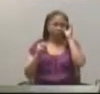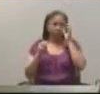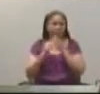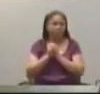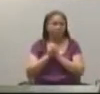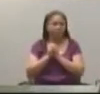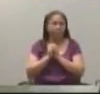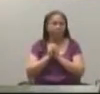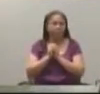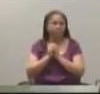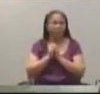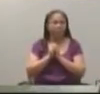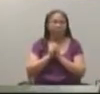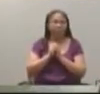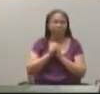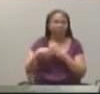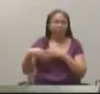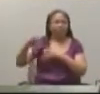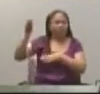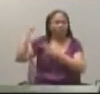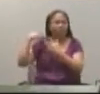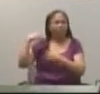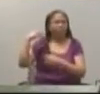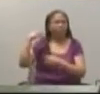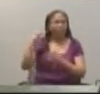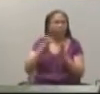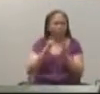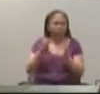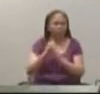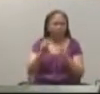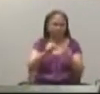The anxiety that the Lord was riddled with?